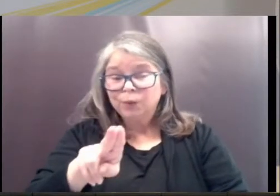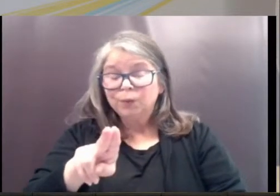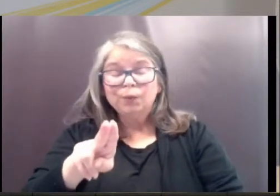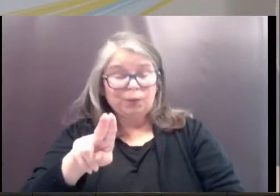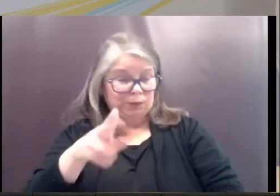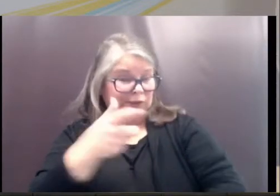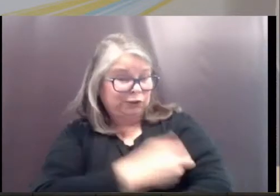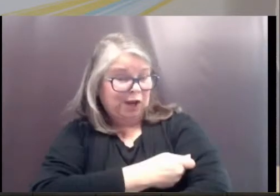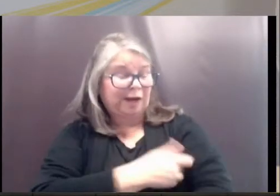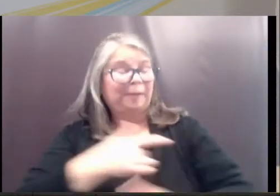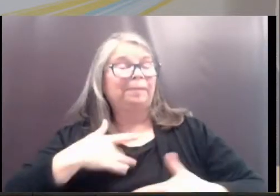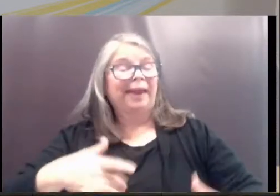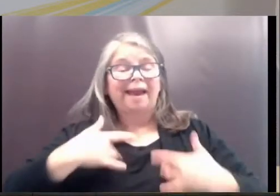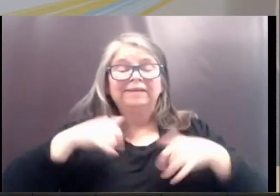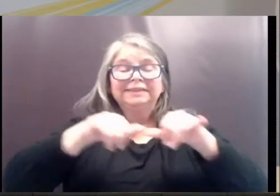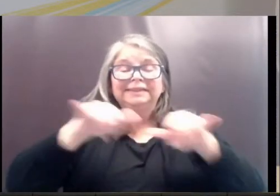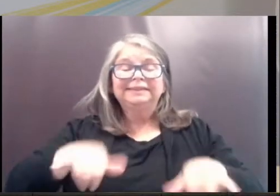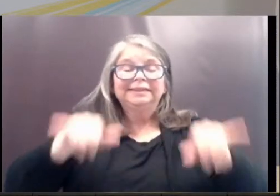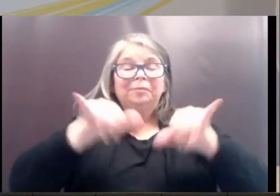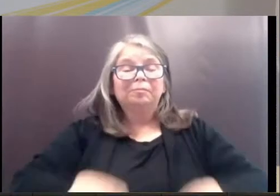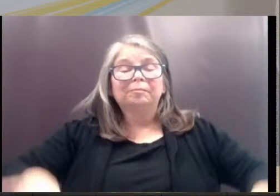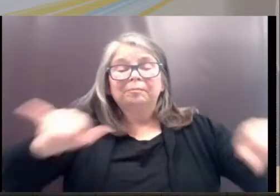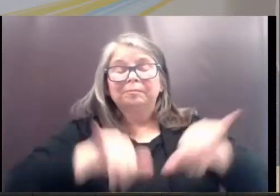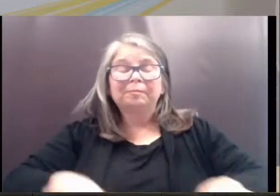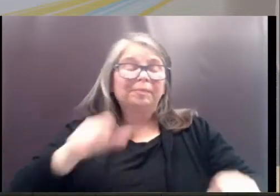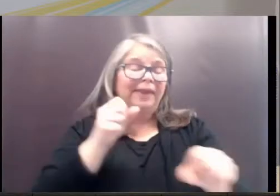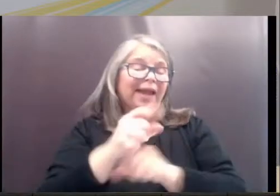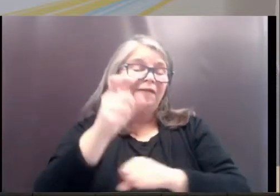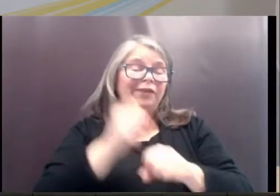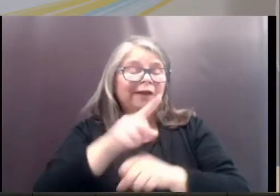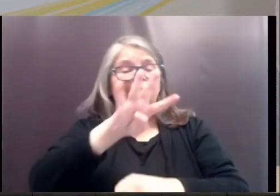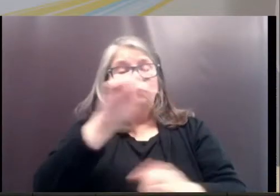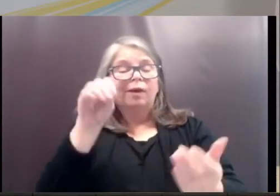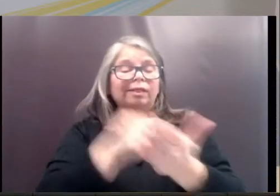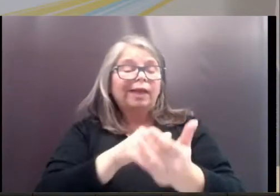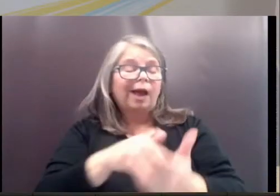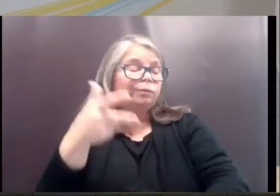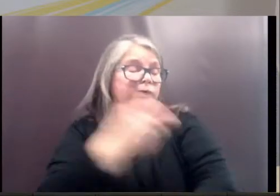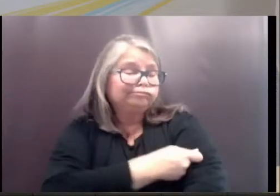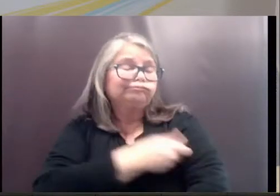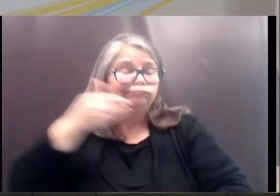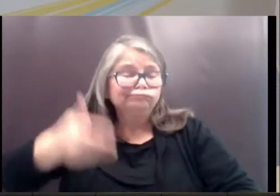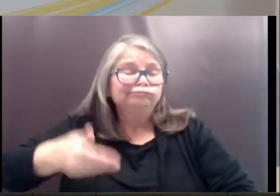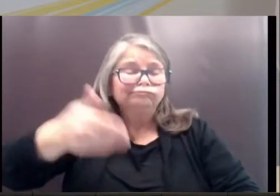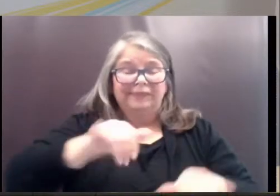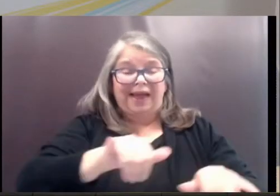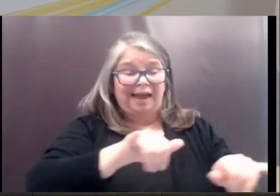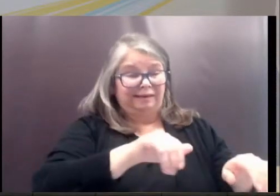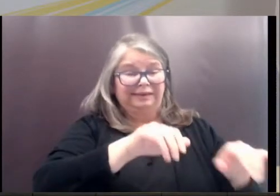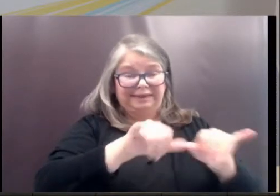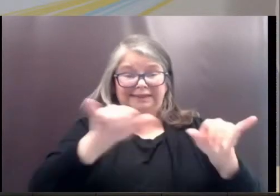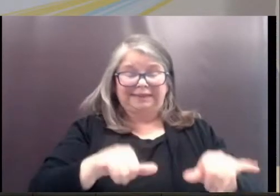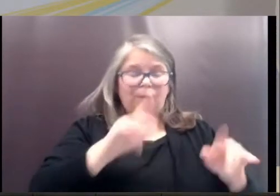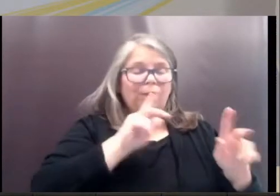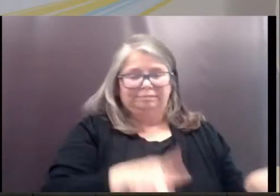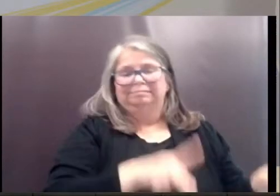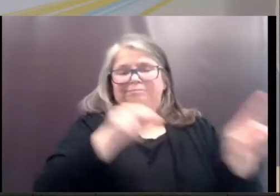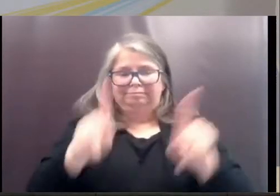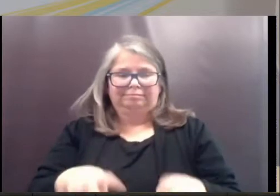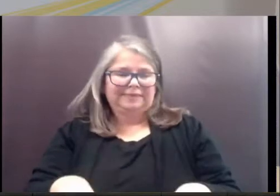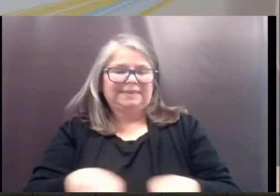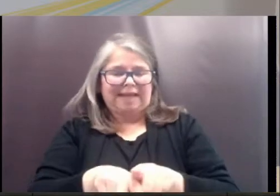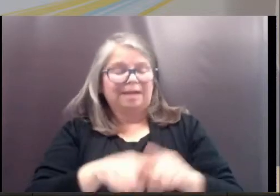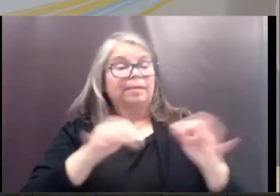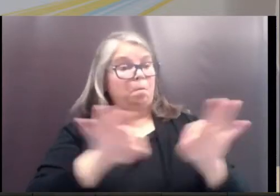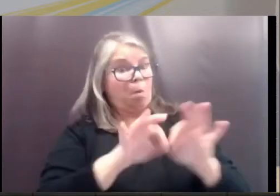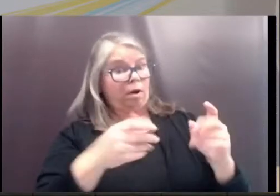fairly significant amounts of vaccine. And now we have the freezers that we will use to store the products that need to be